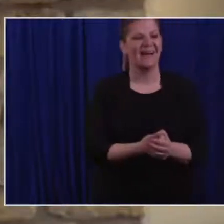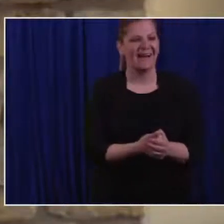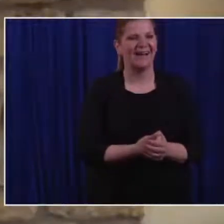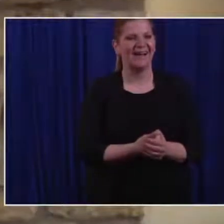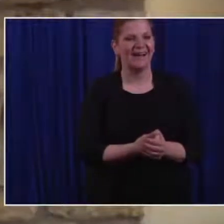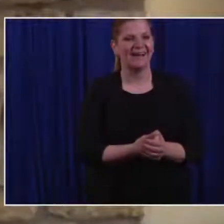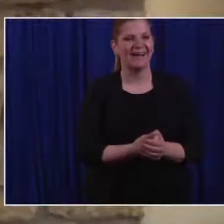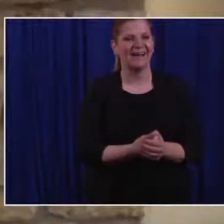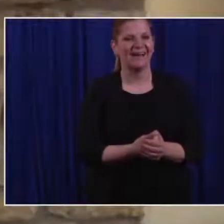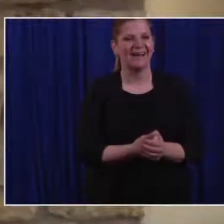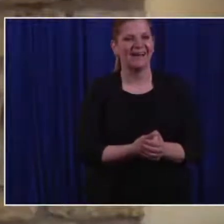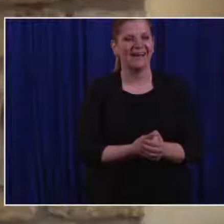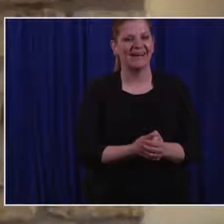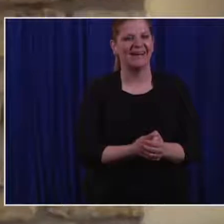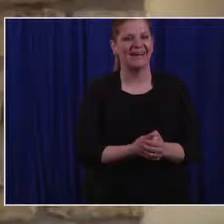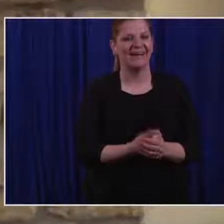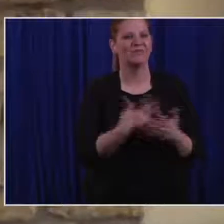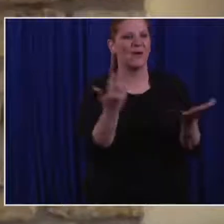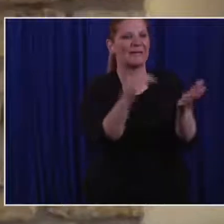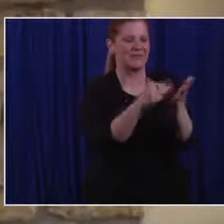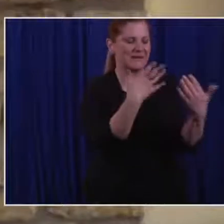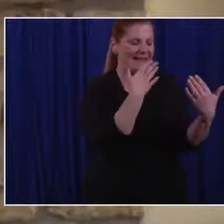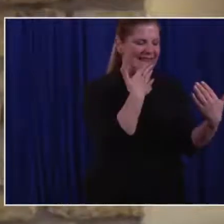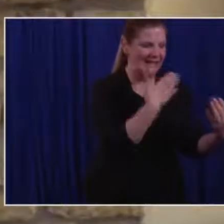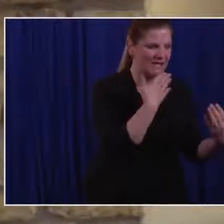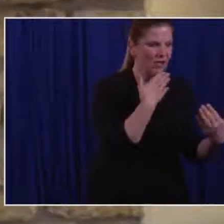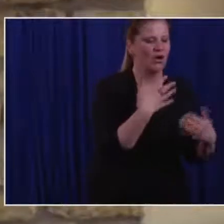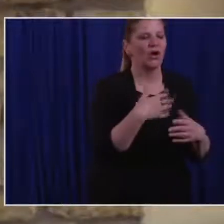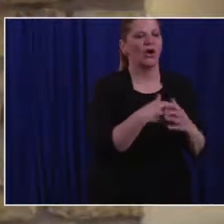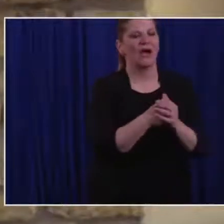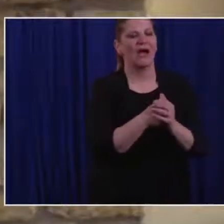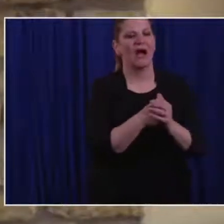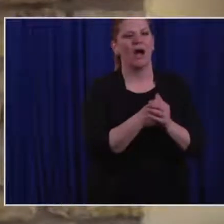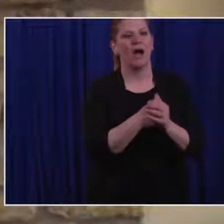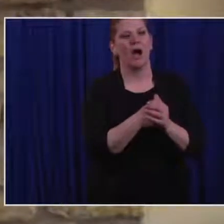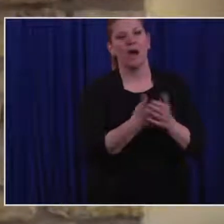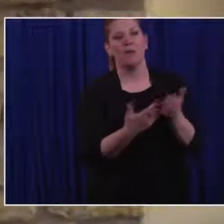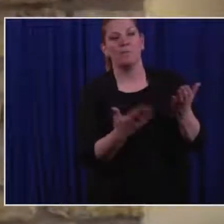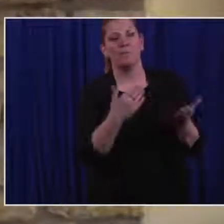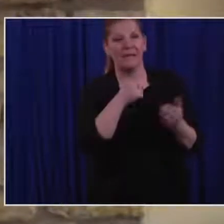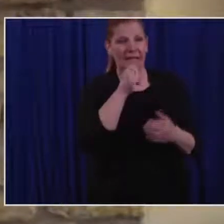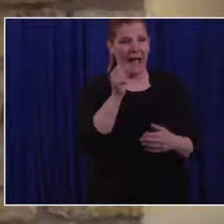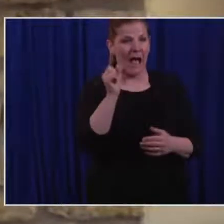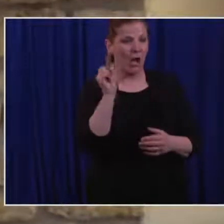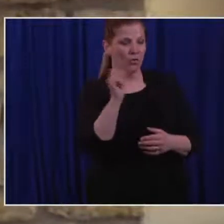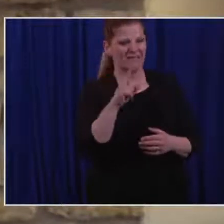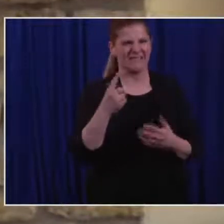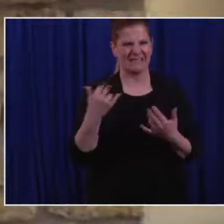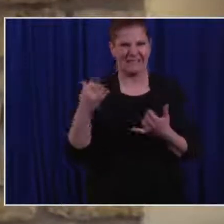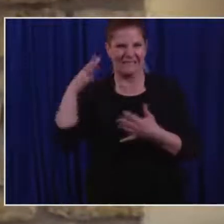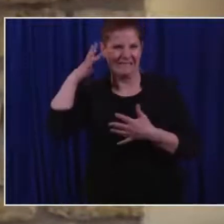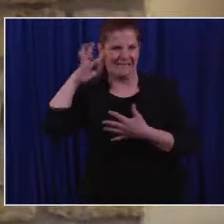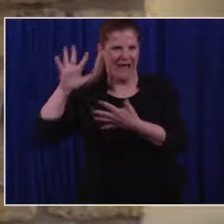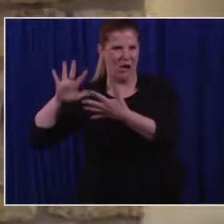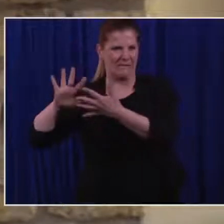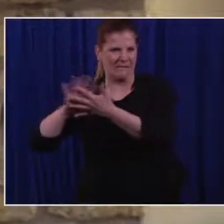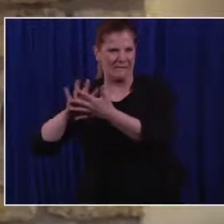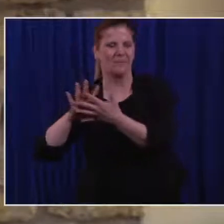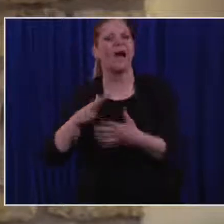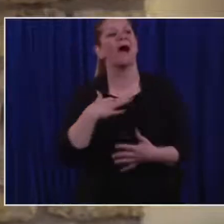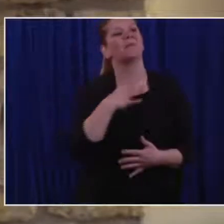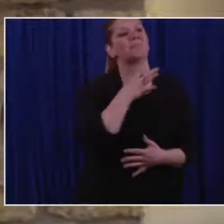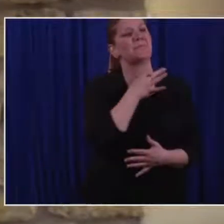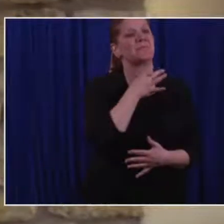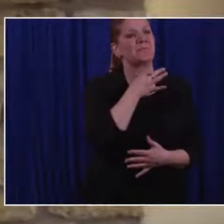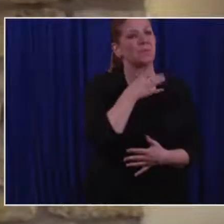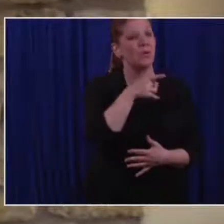question. Good, thank you. Governor, this is not my actual question, but how are you doing, and you and your wife, after you